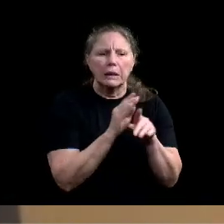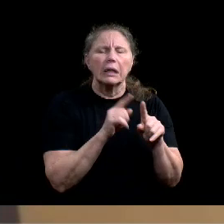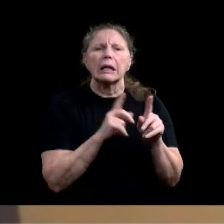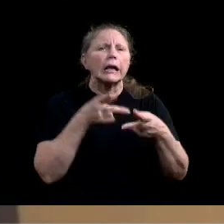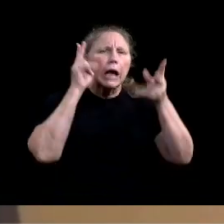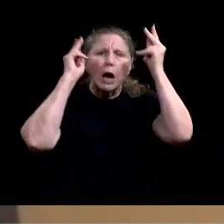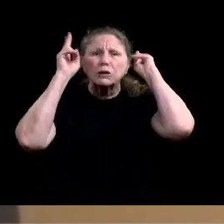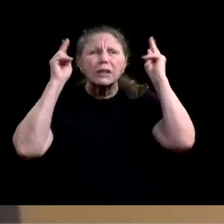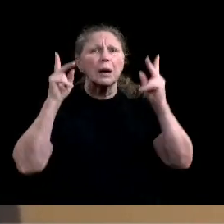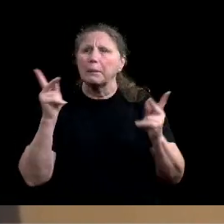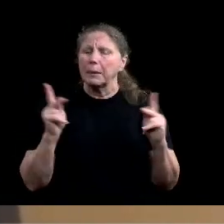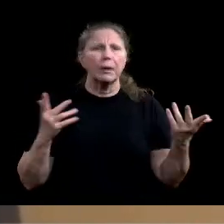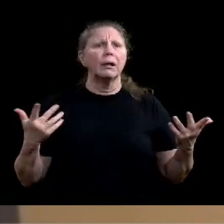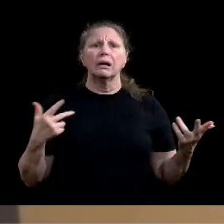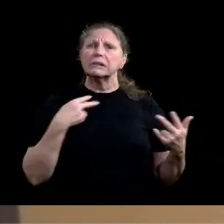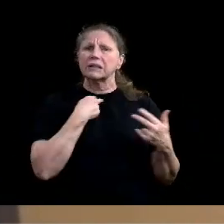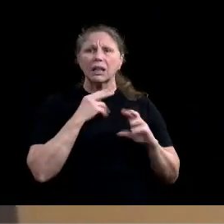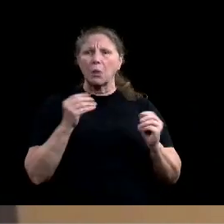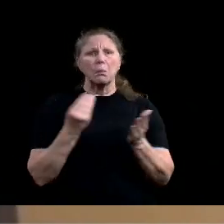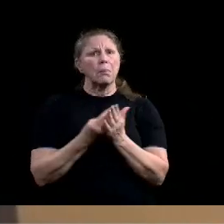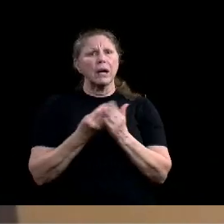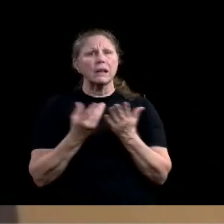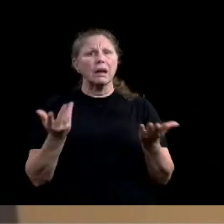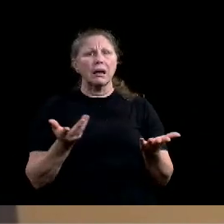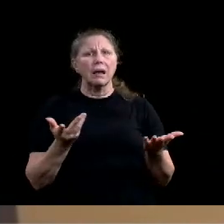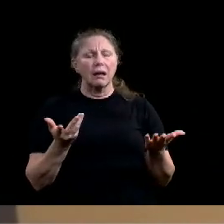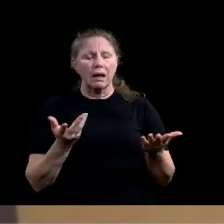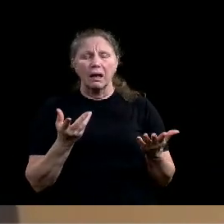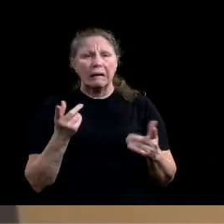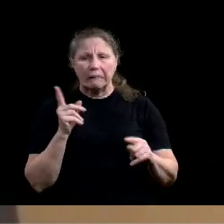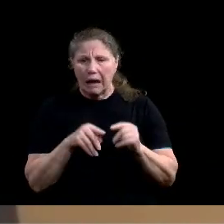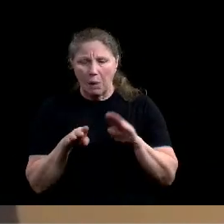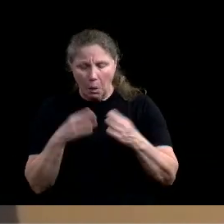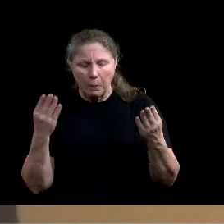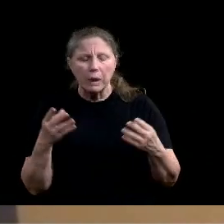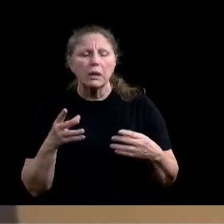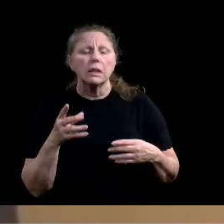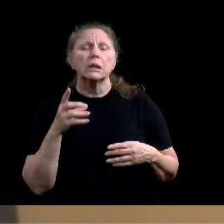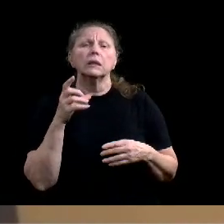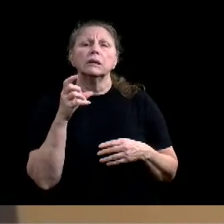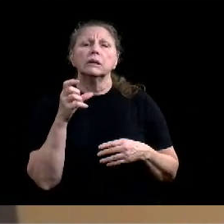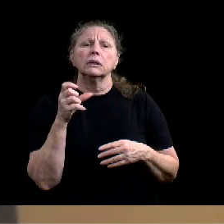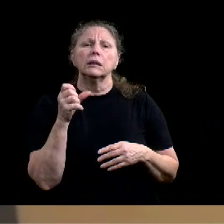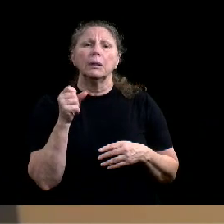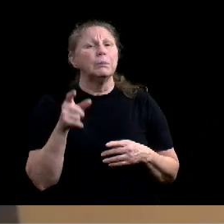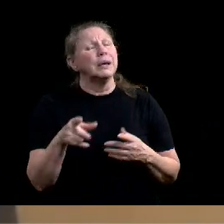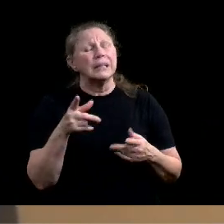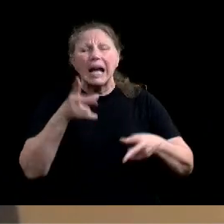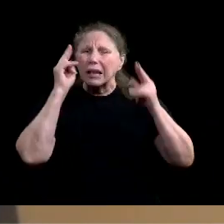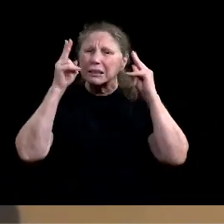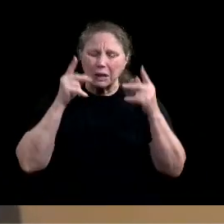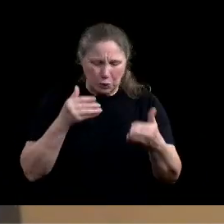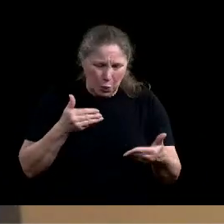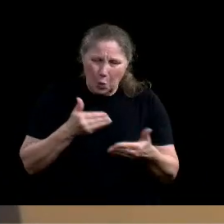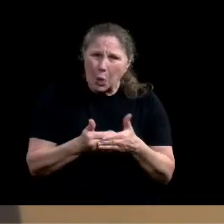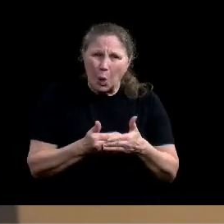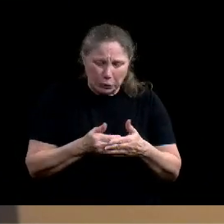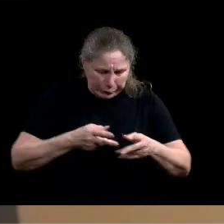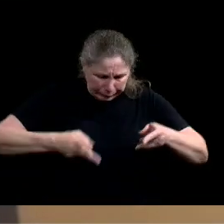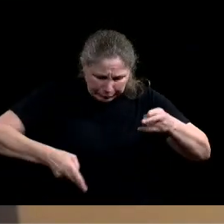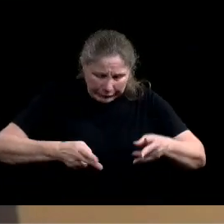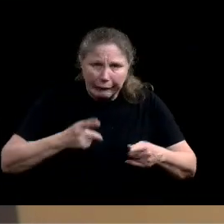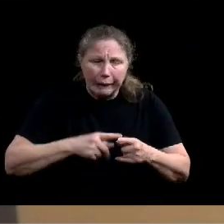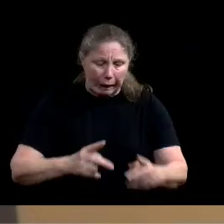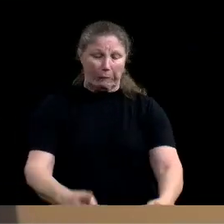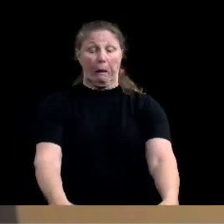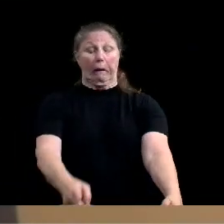so, you're in such close contact in those settings that it is not going to be time to reopen them in this